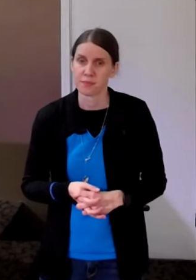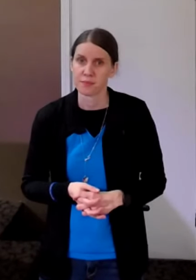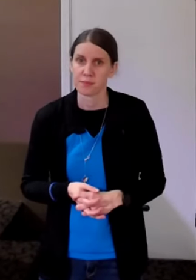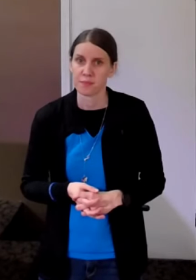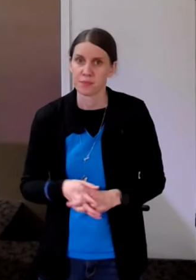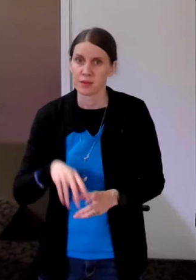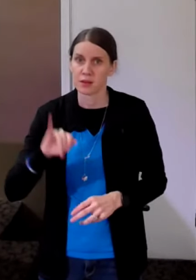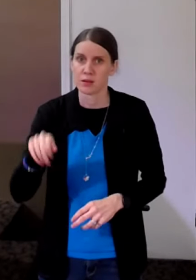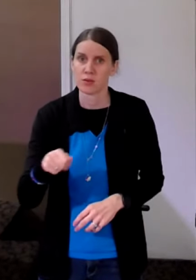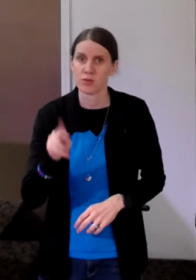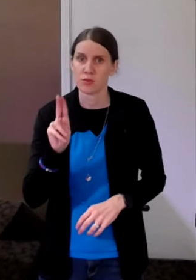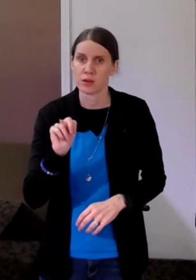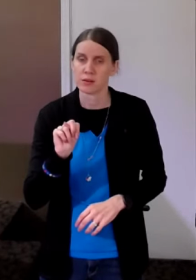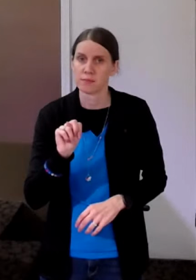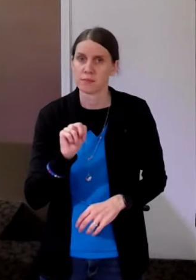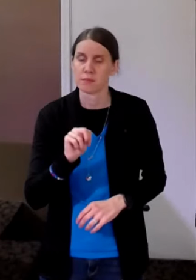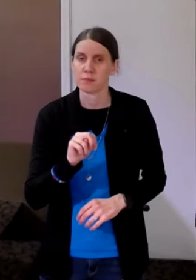John here,